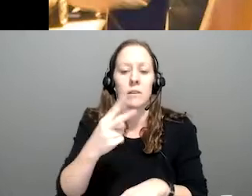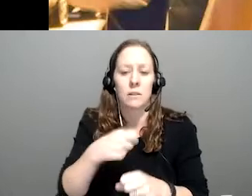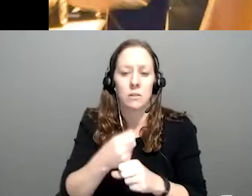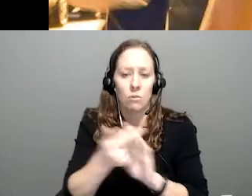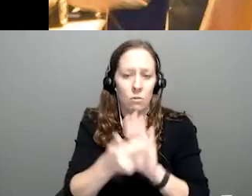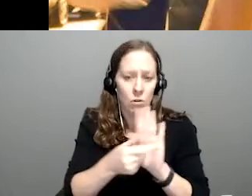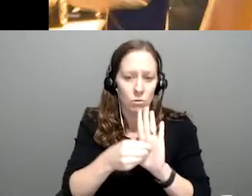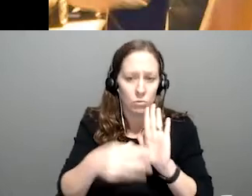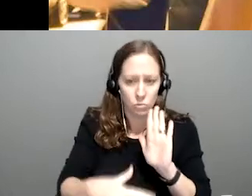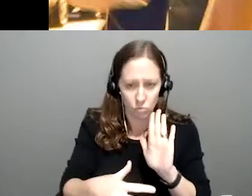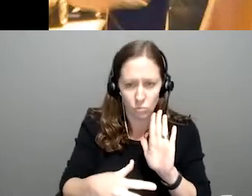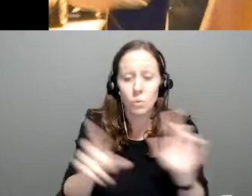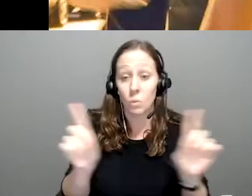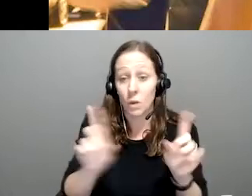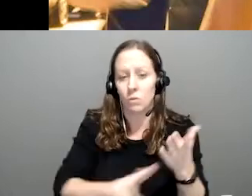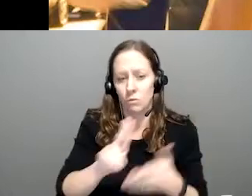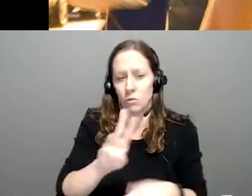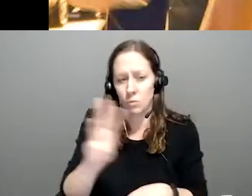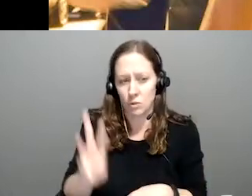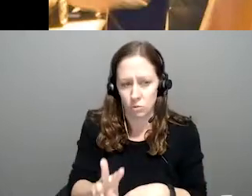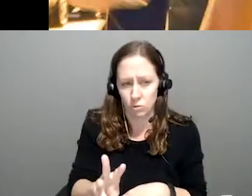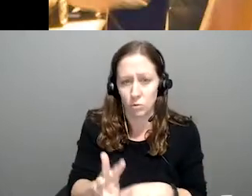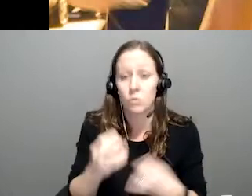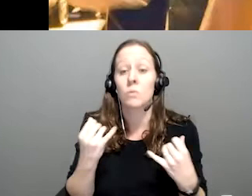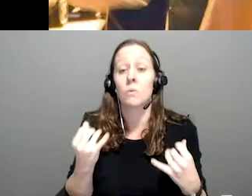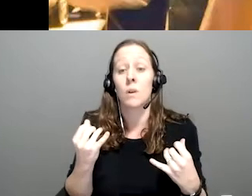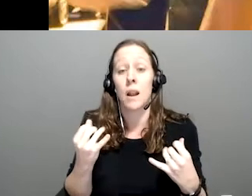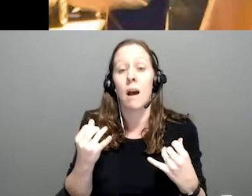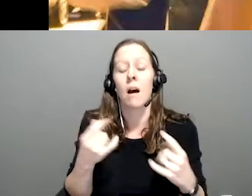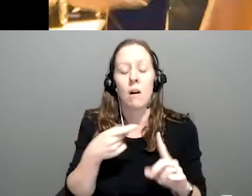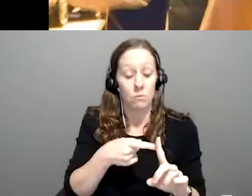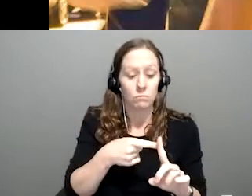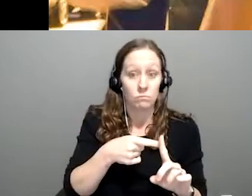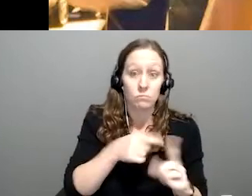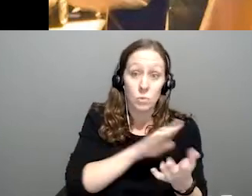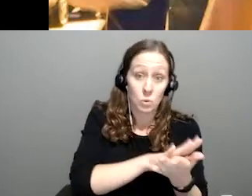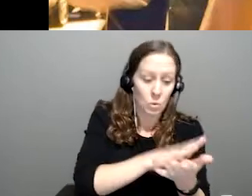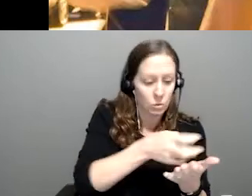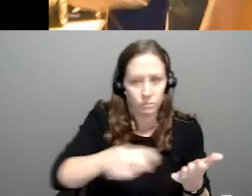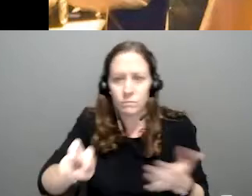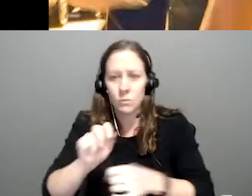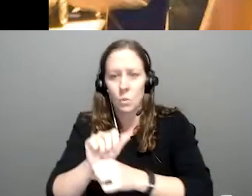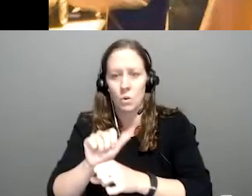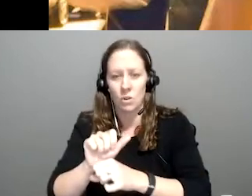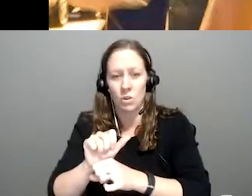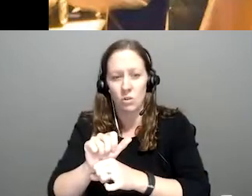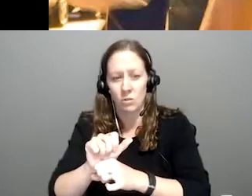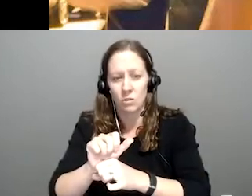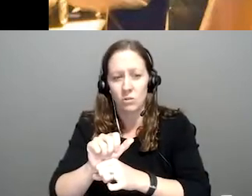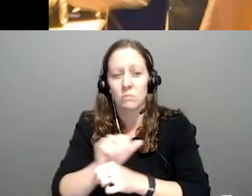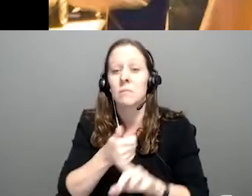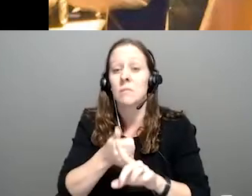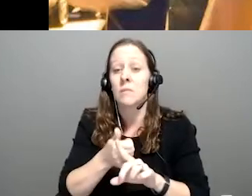the single Juris doctorate program, and is currently entering the school to work transition stage of her education. Roxana attended